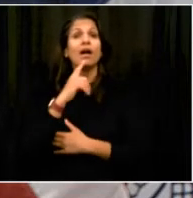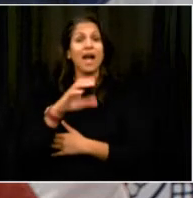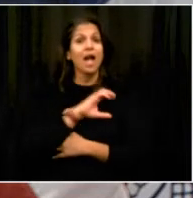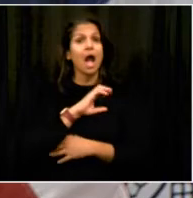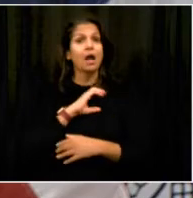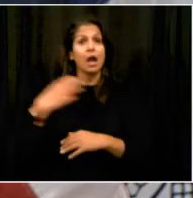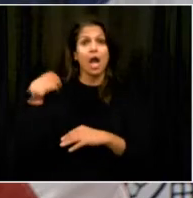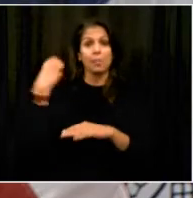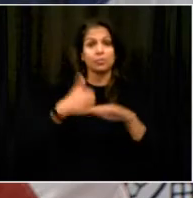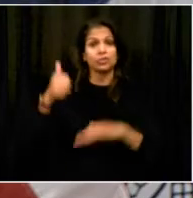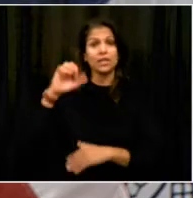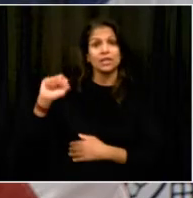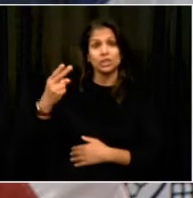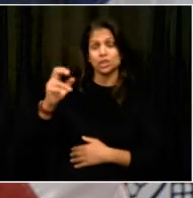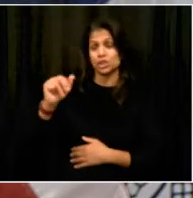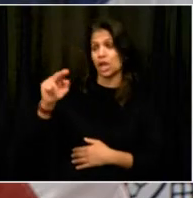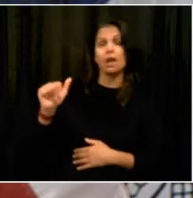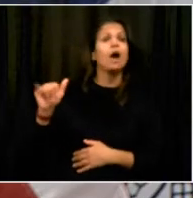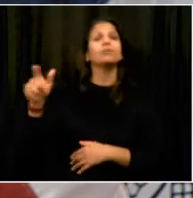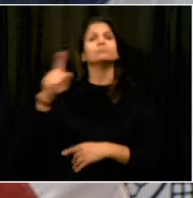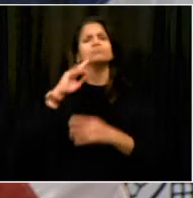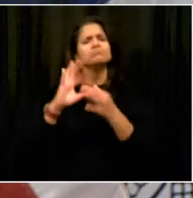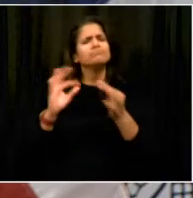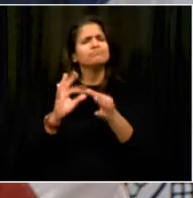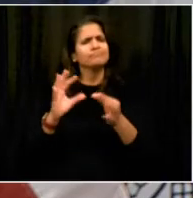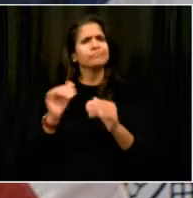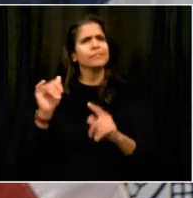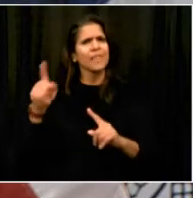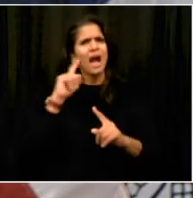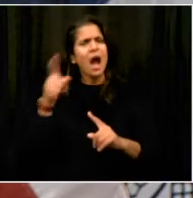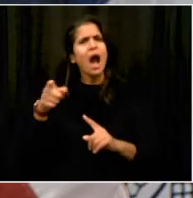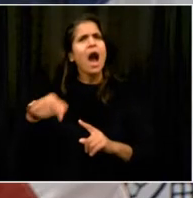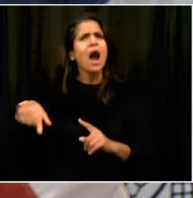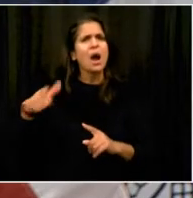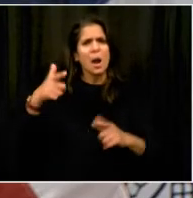evidence. Do you agree with him? Is this a debate the city wants to rehash?